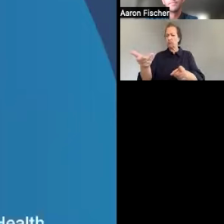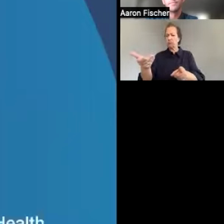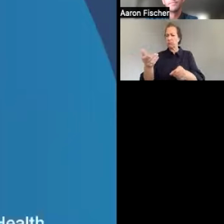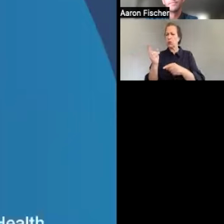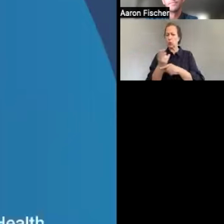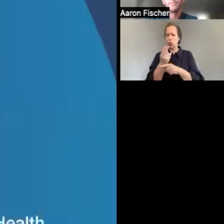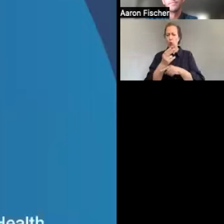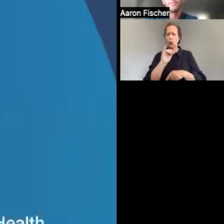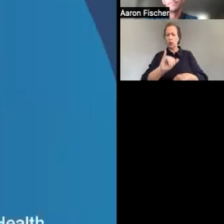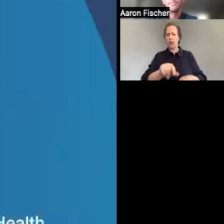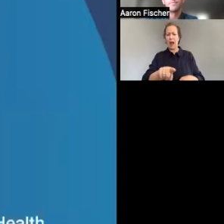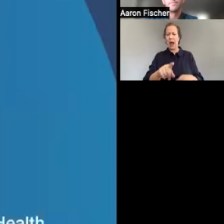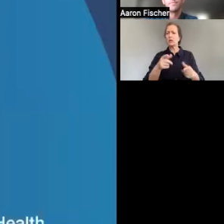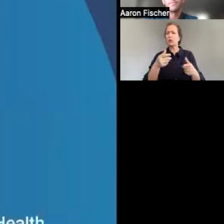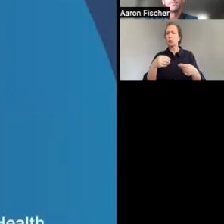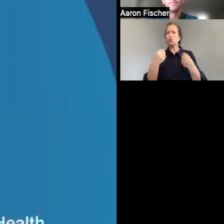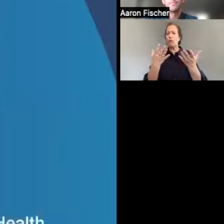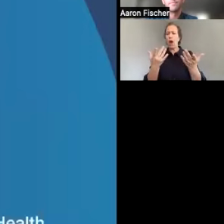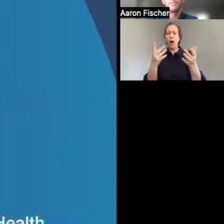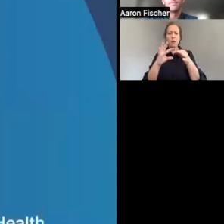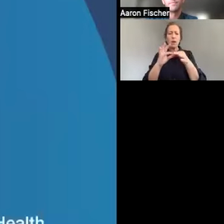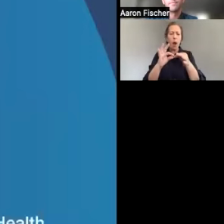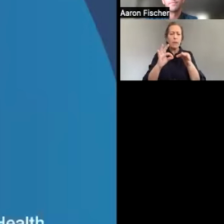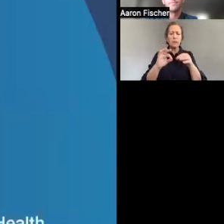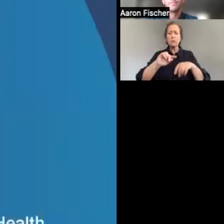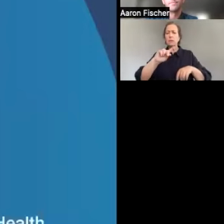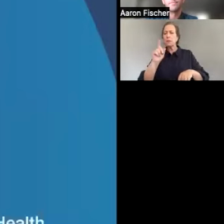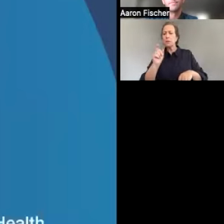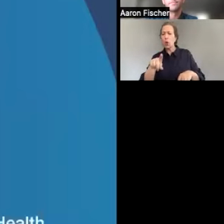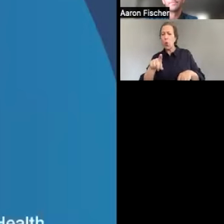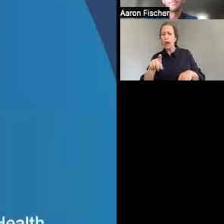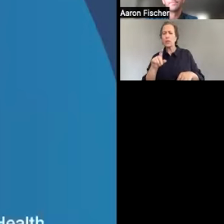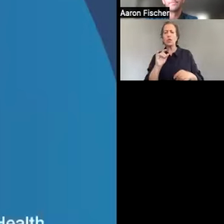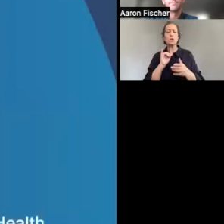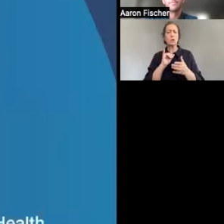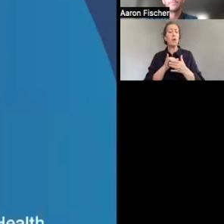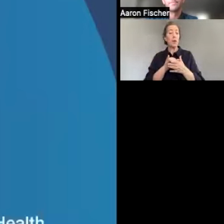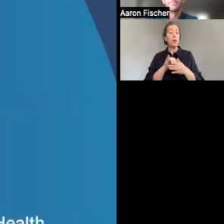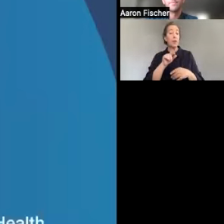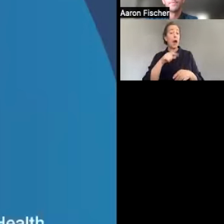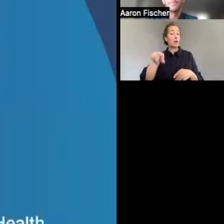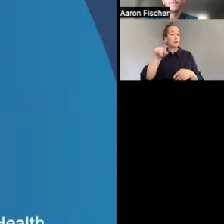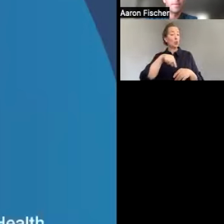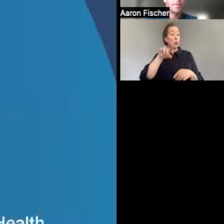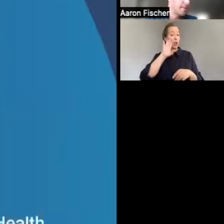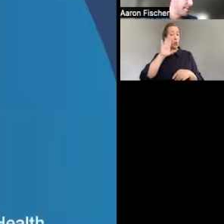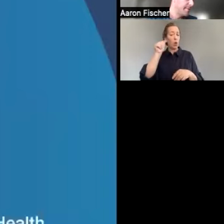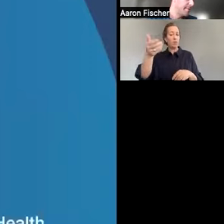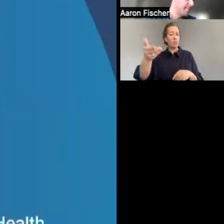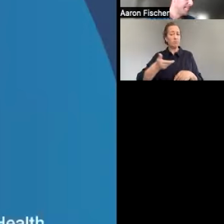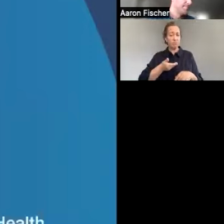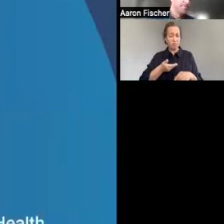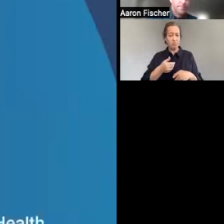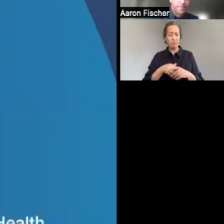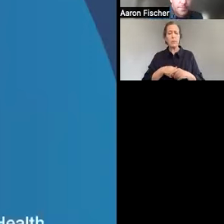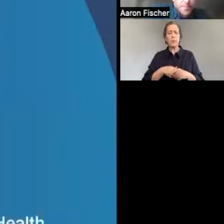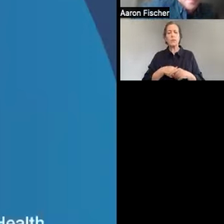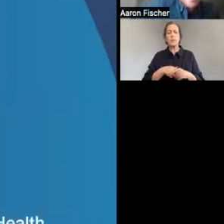function to provide commentary as well as questions that we will be, as panelists and hosts today, using and paying most attention